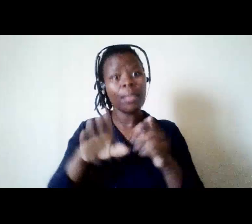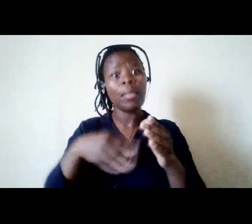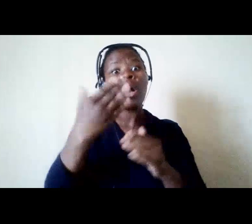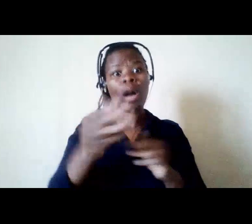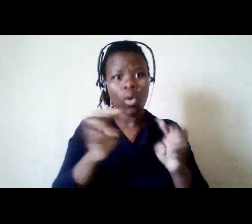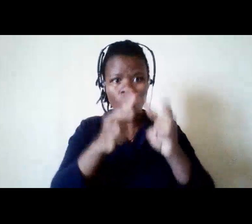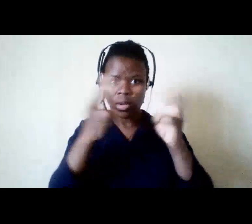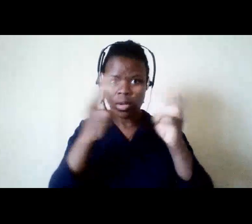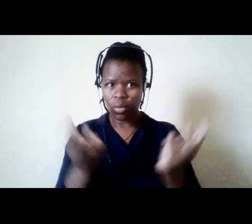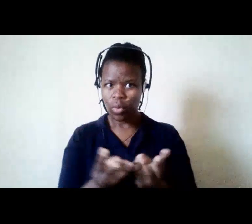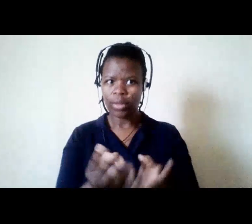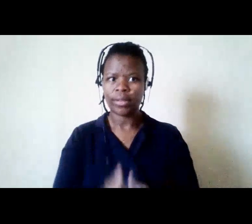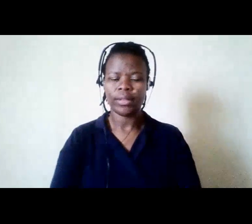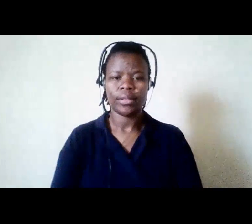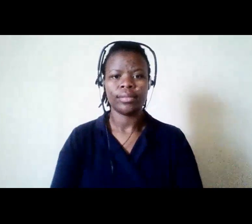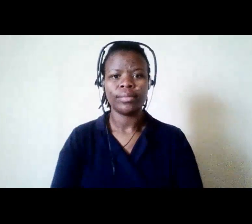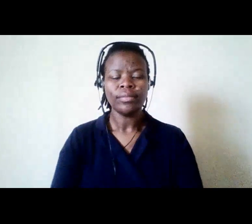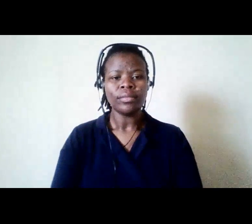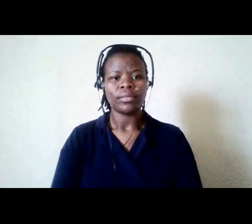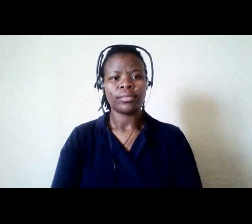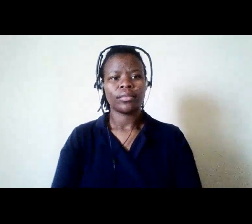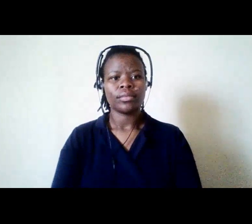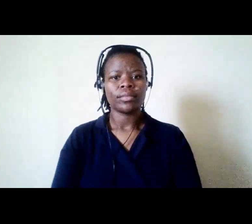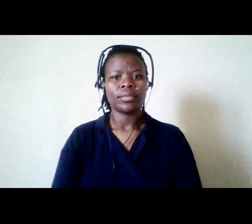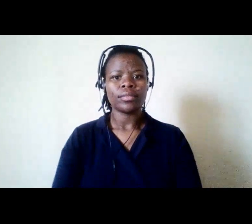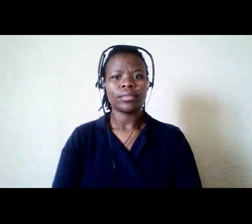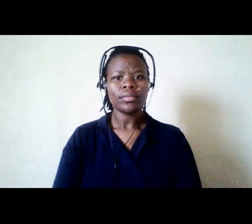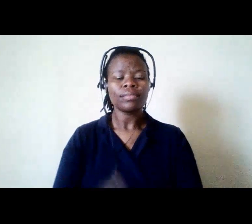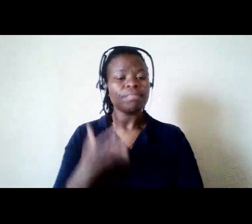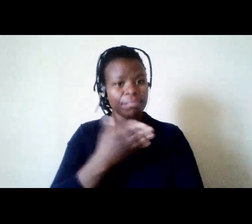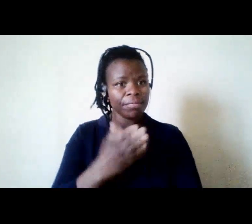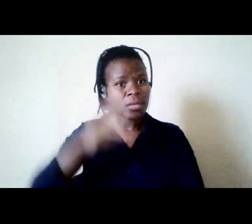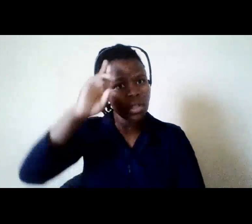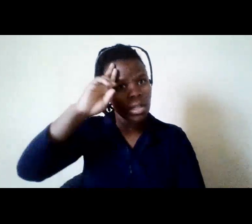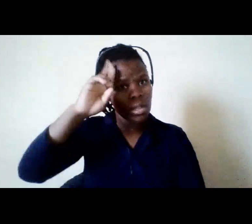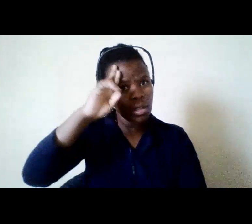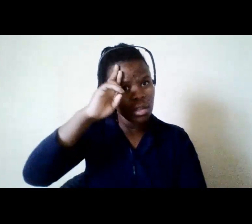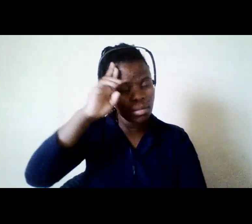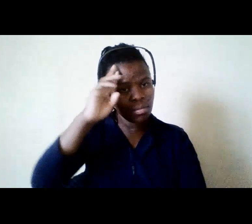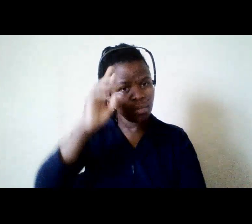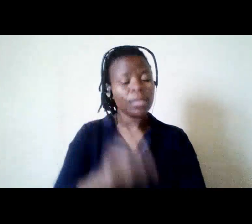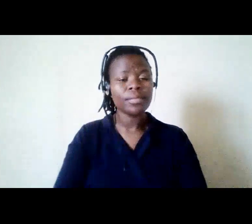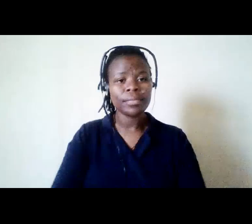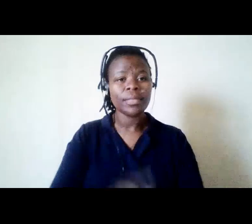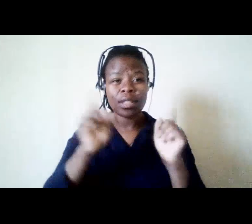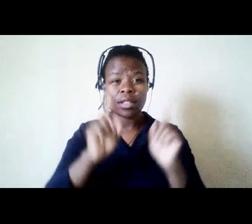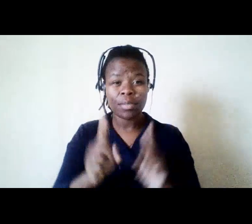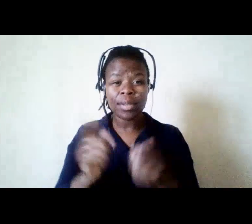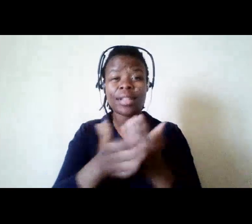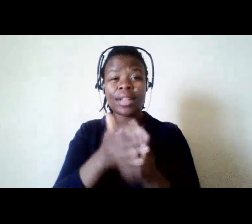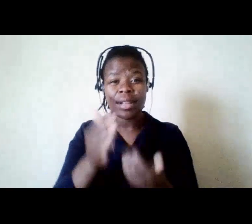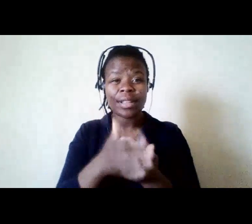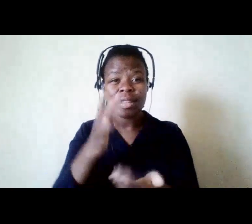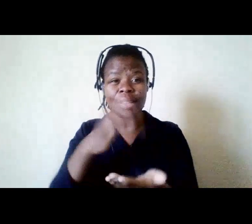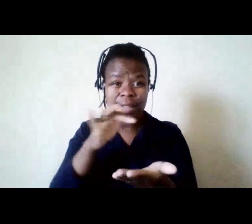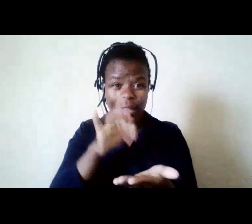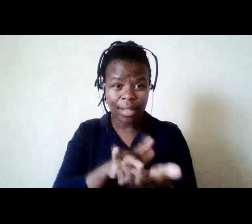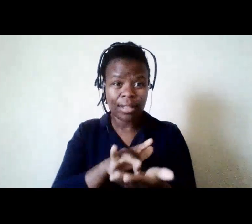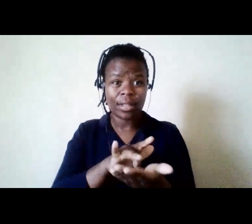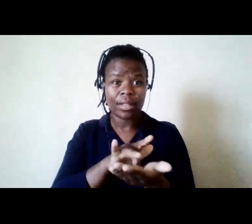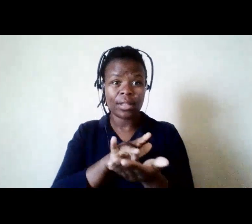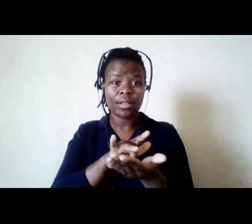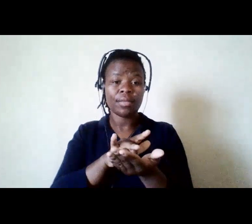And also Alice, remember, yeah. going to special care centers, going to special schools is actually about